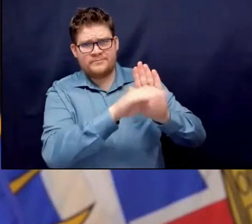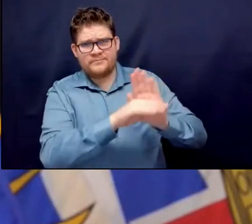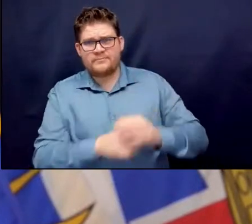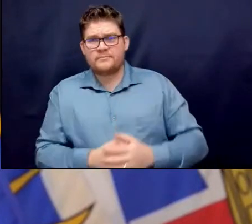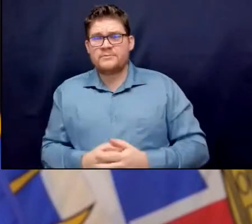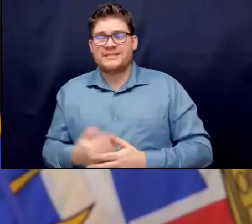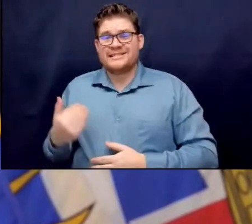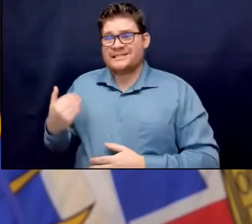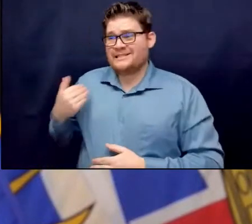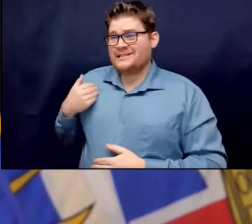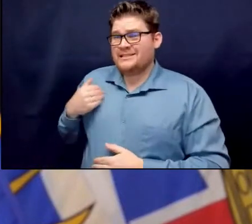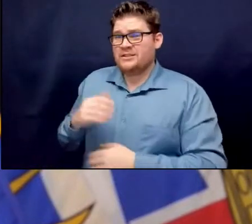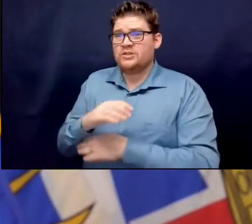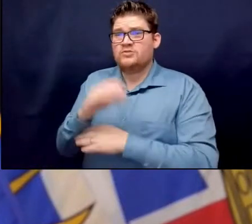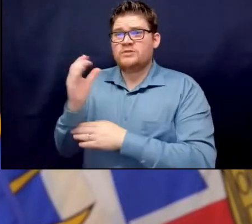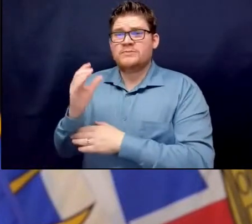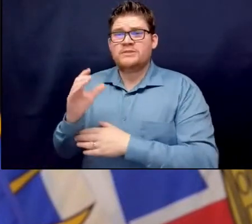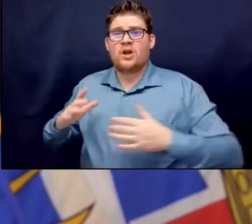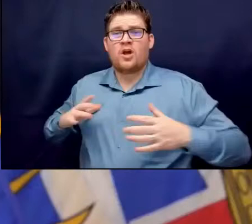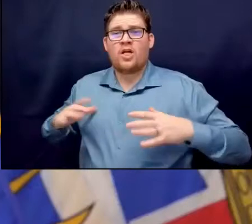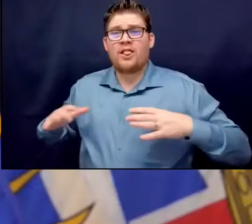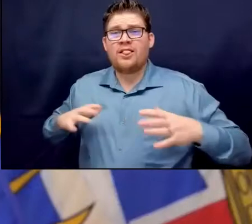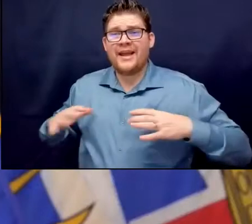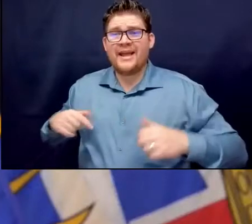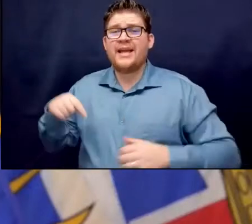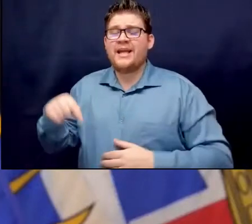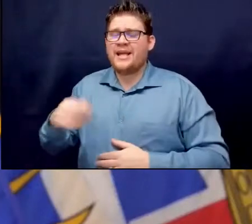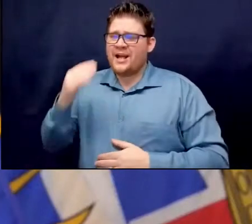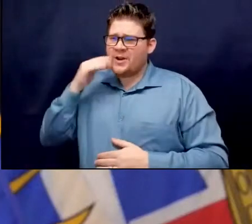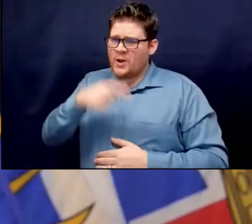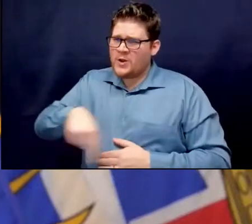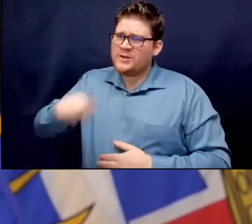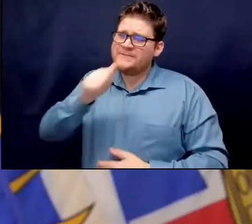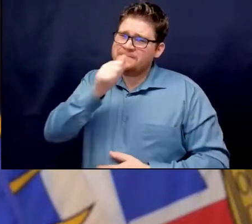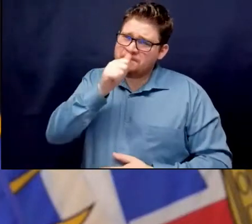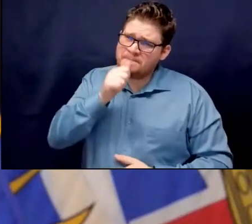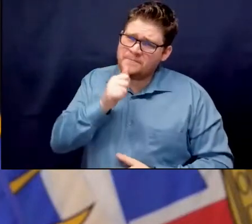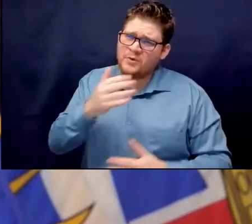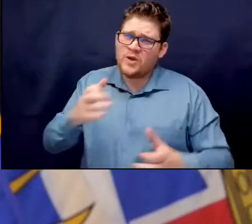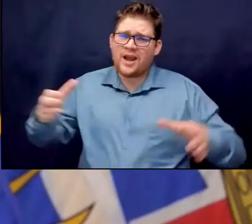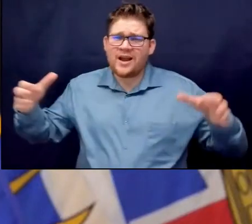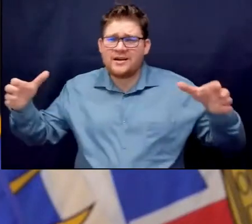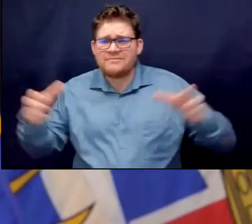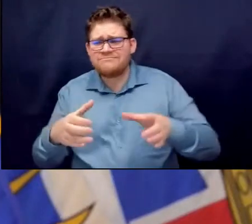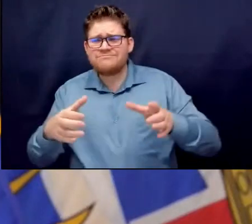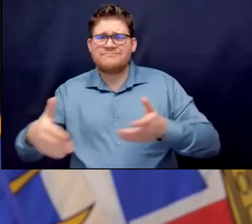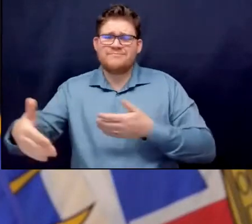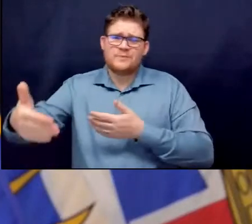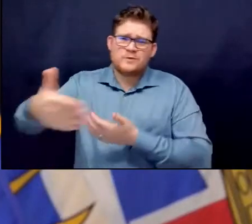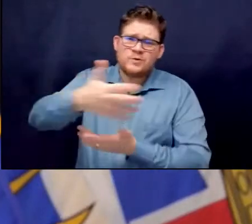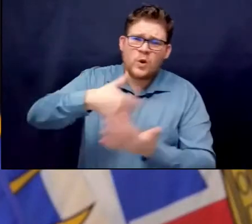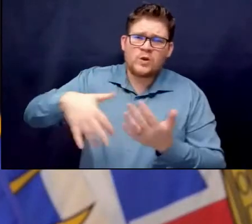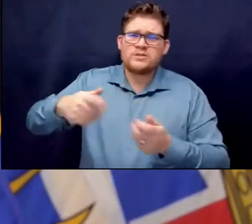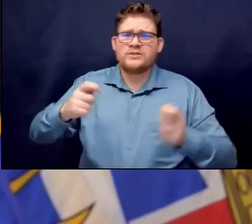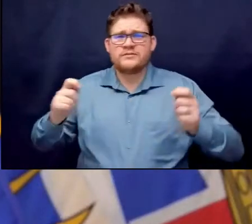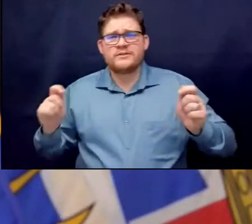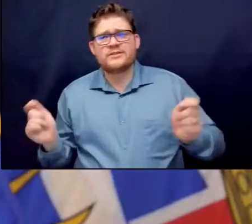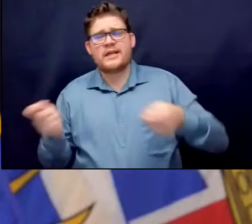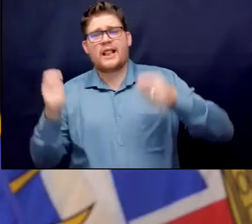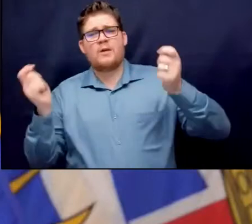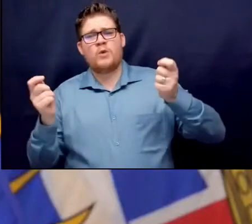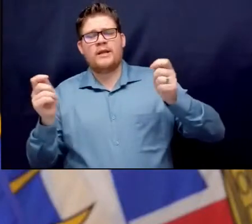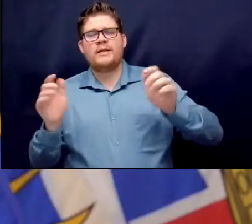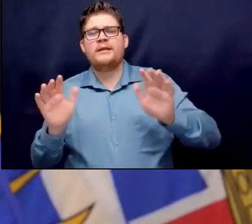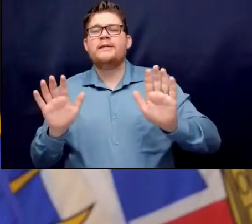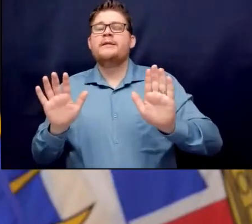I know it was challenging and it's hard and we really want it to be with others. But I'm asking everybody today to do their best